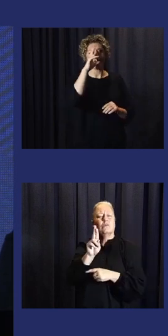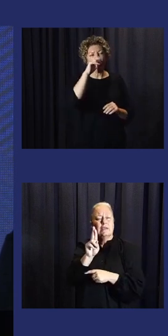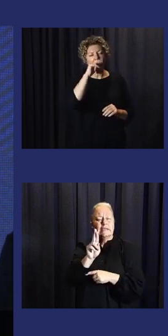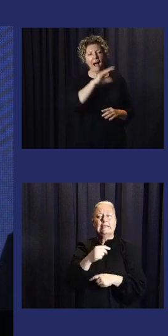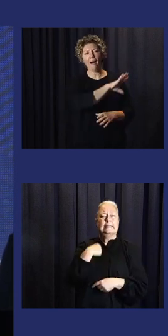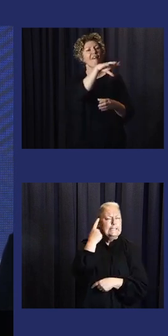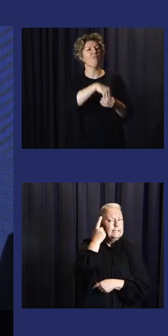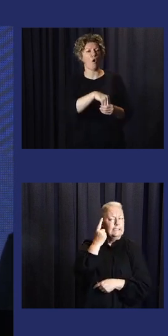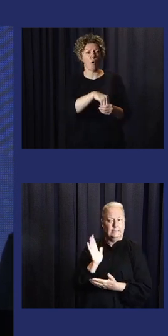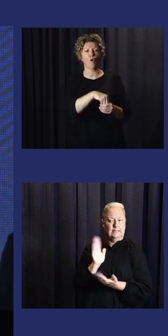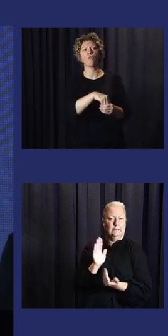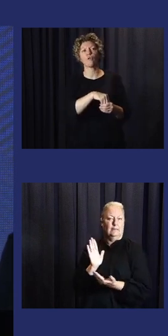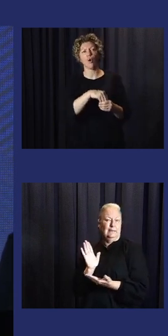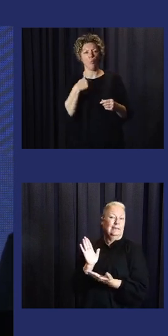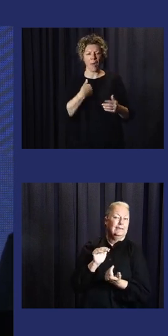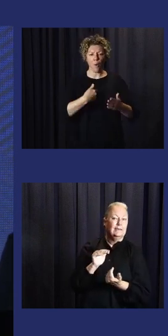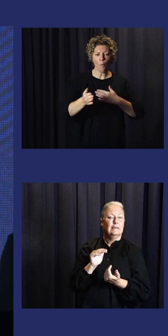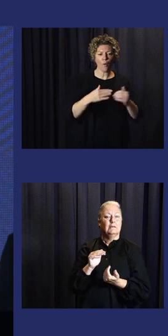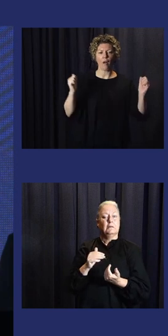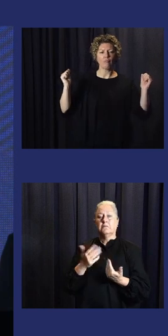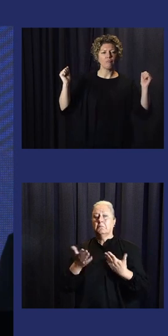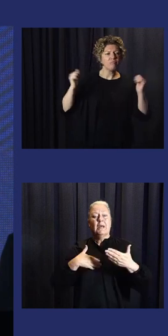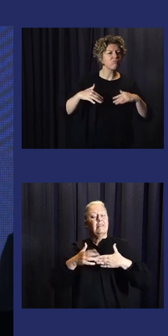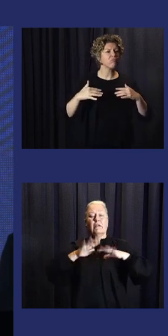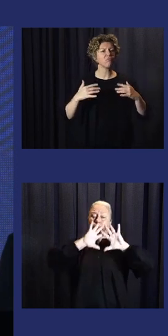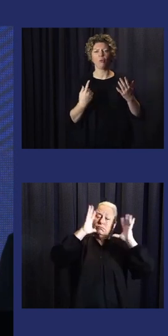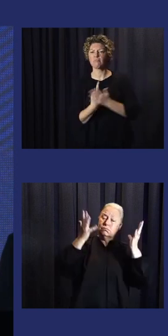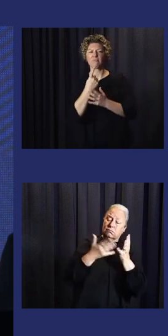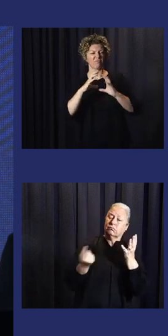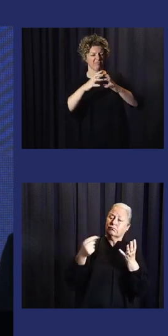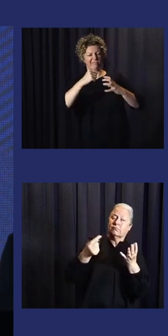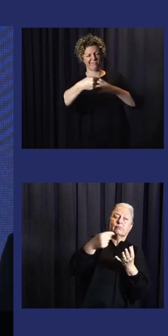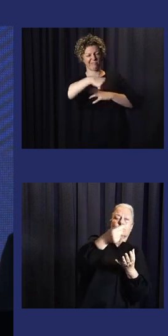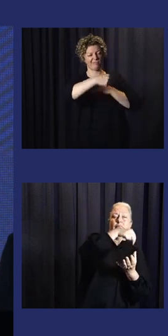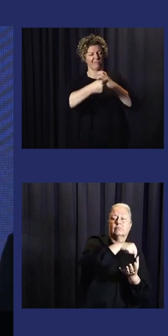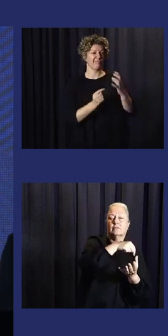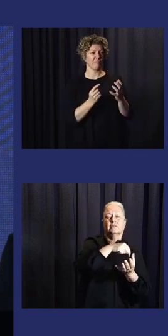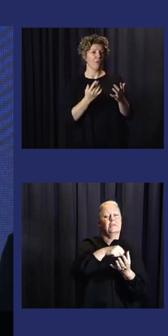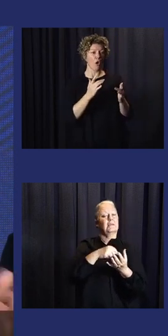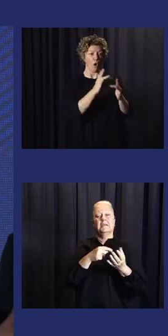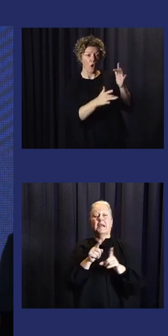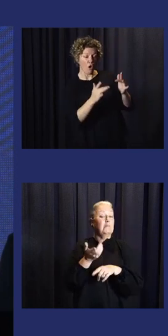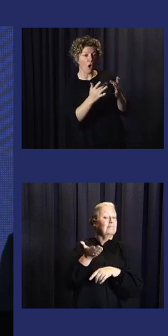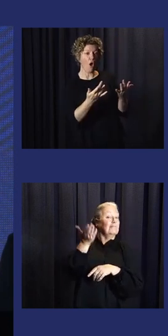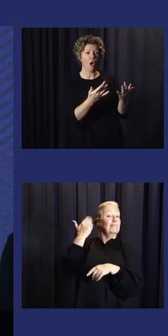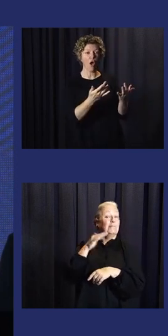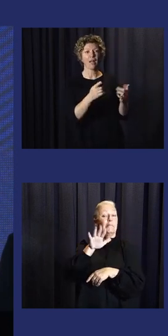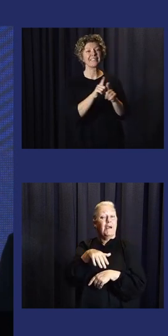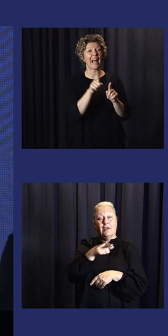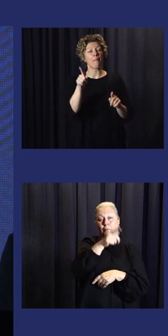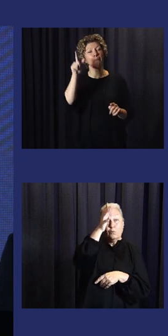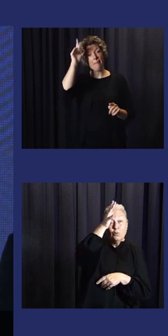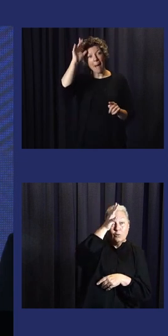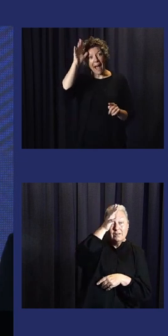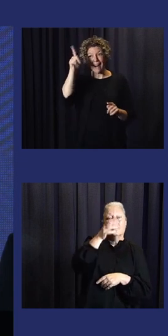youth in the events that we organize around the globe, both in our global platforms, as was the case in the Bali